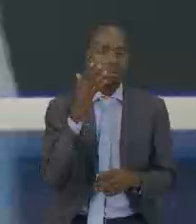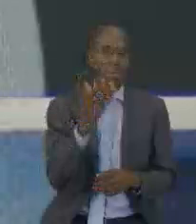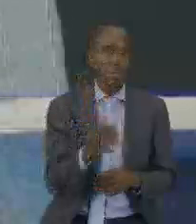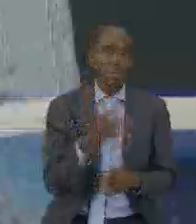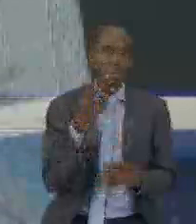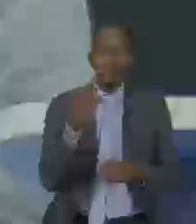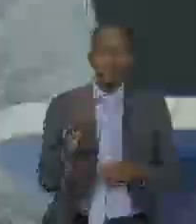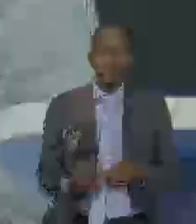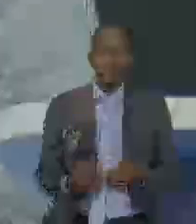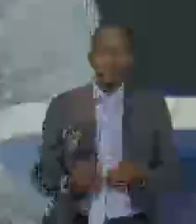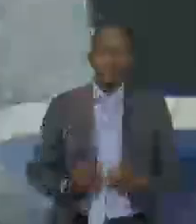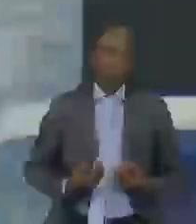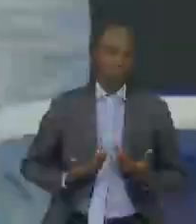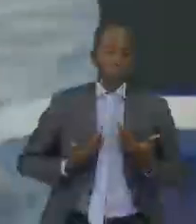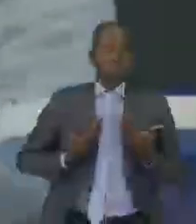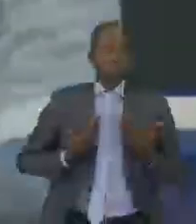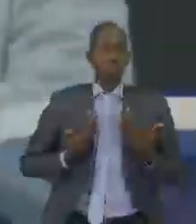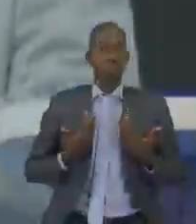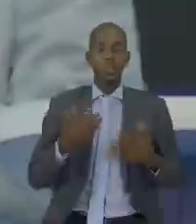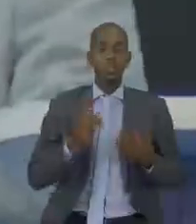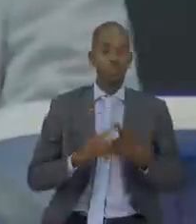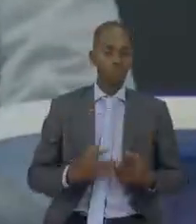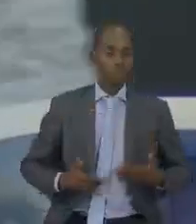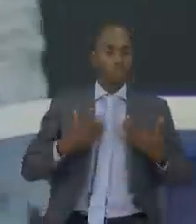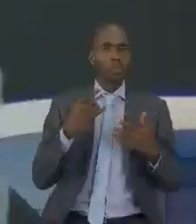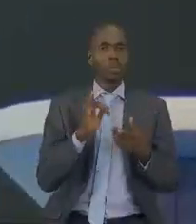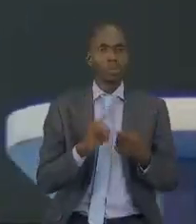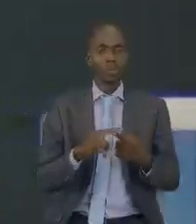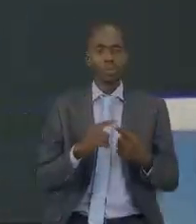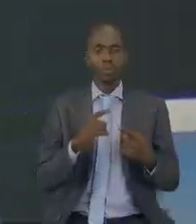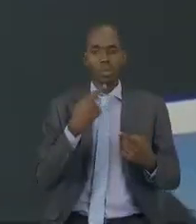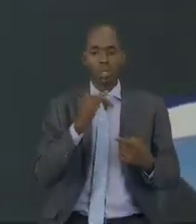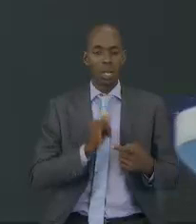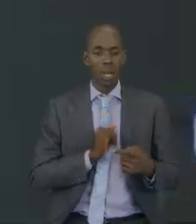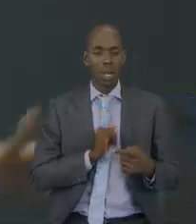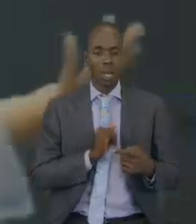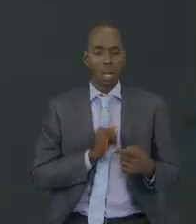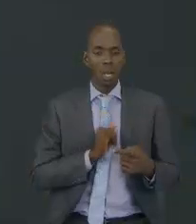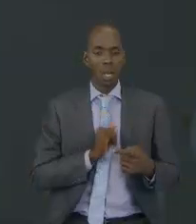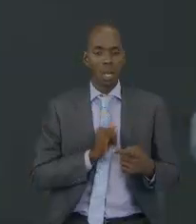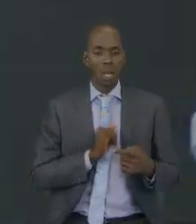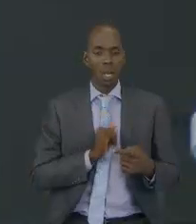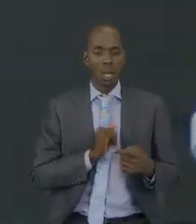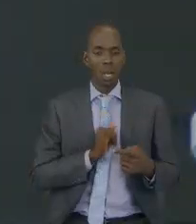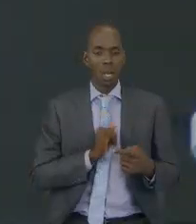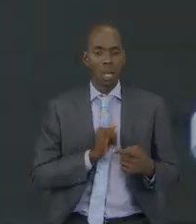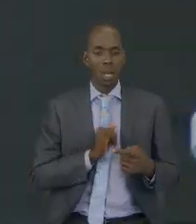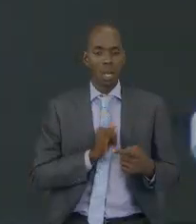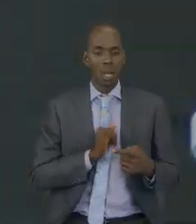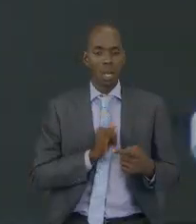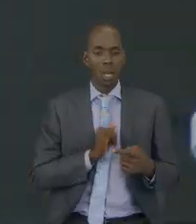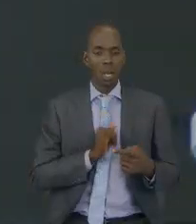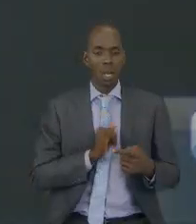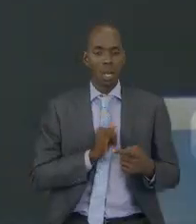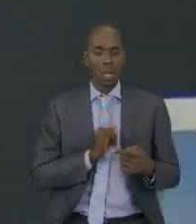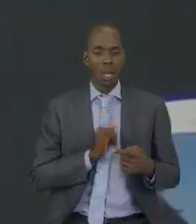The excitement to live, that I belong to God, that is not there. And the claim that we're connected